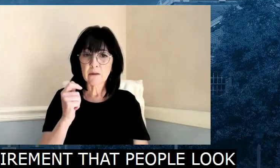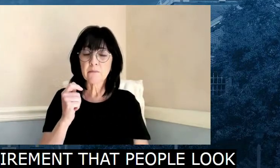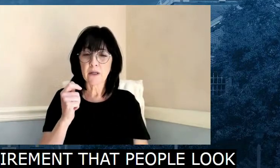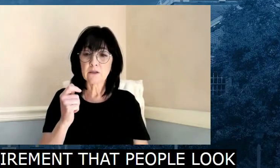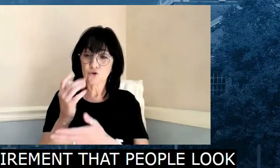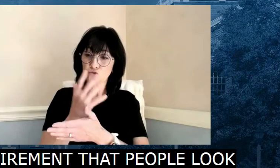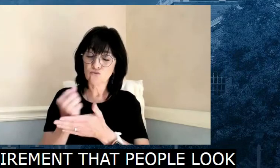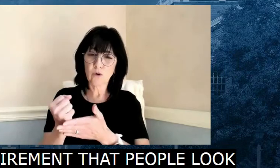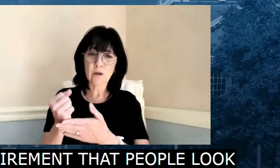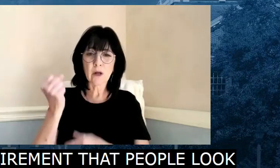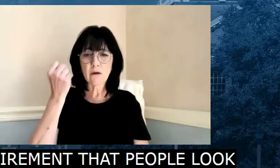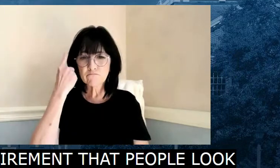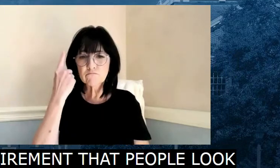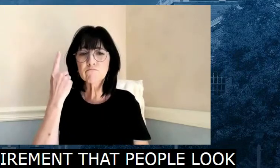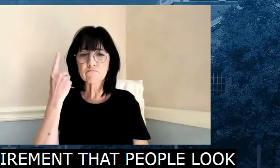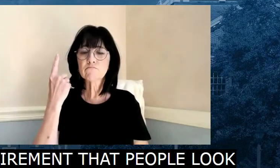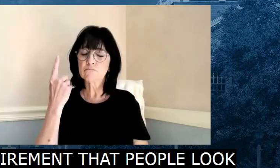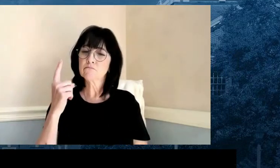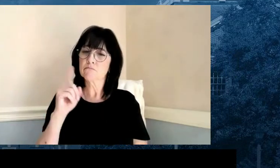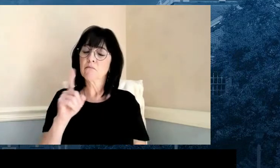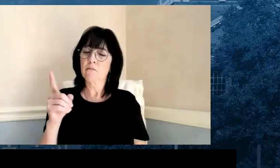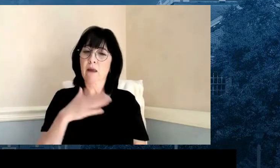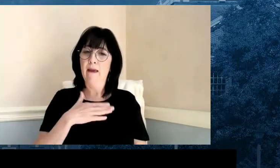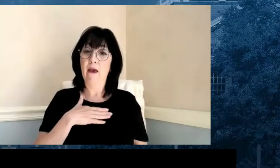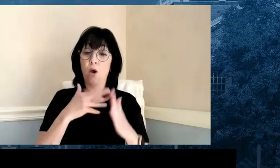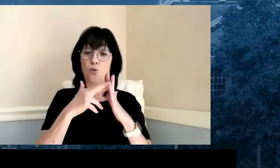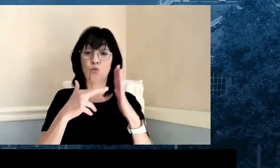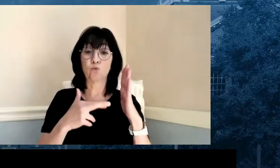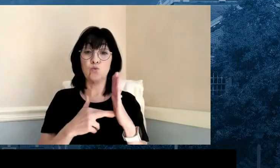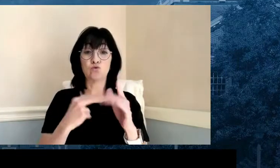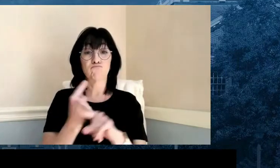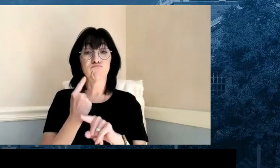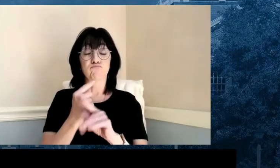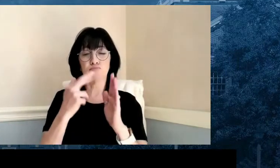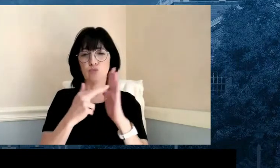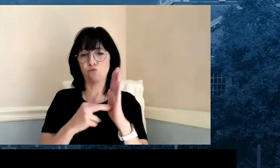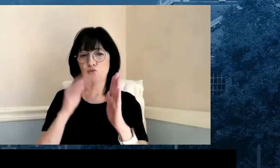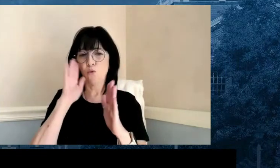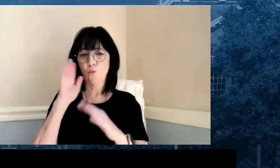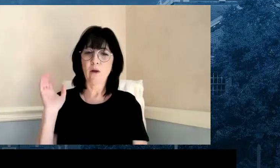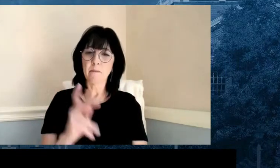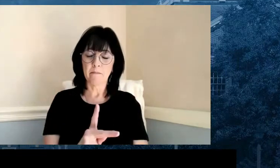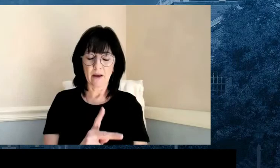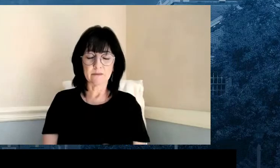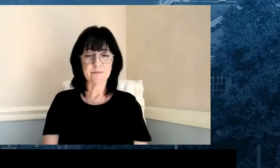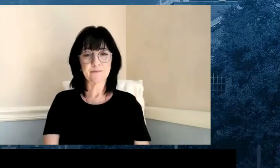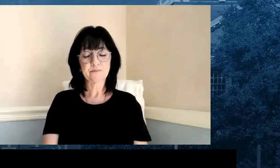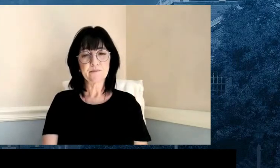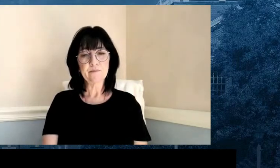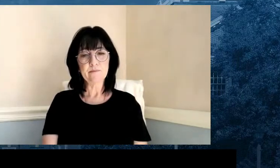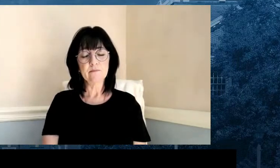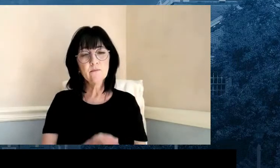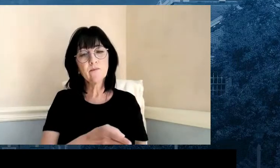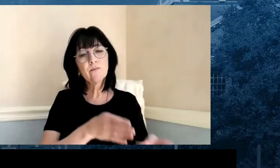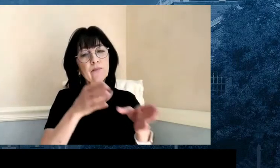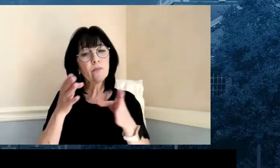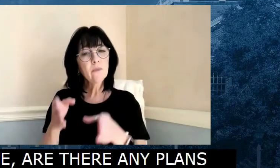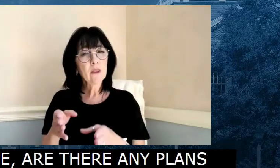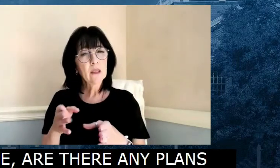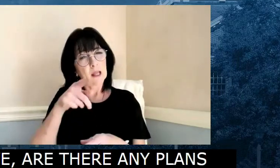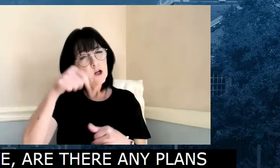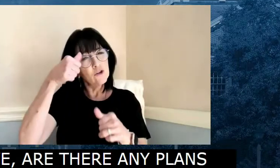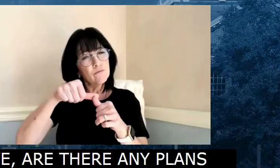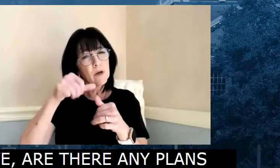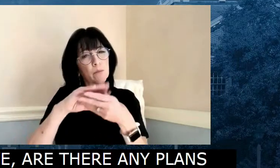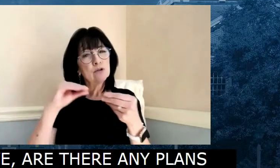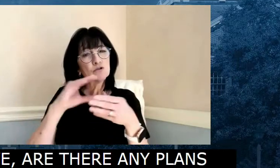Our next question's from Betsy Price at Delaware Live. Are there any plans to give people who were fully vaccinated another booster shot? The